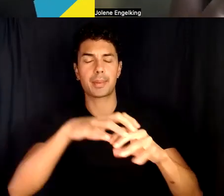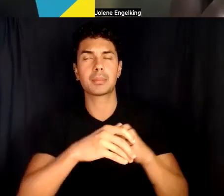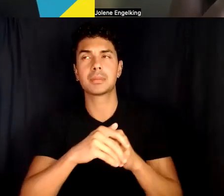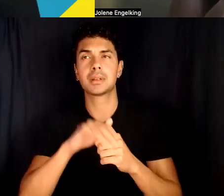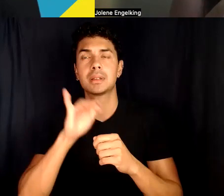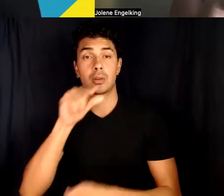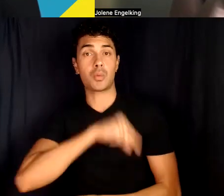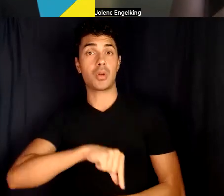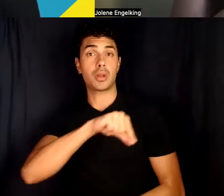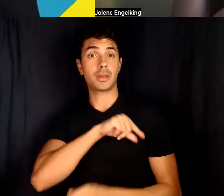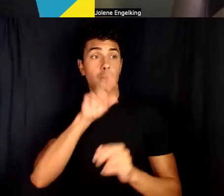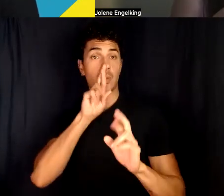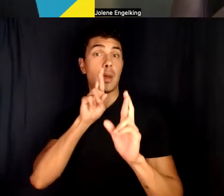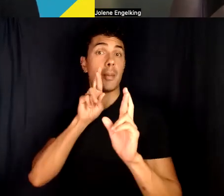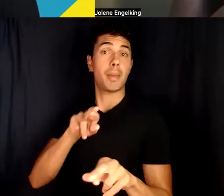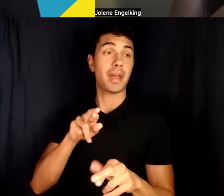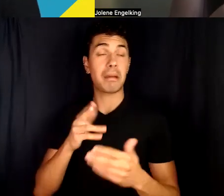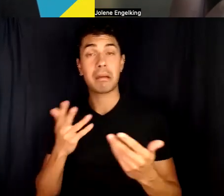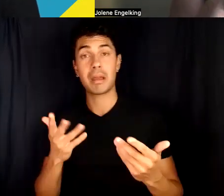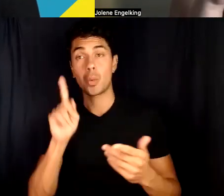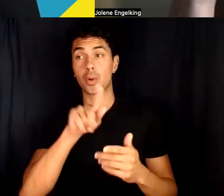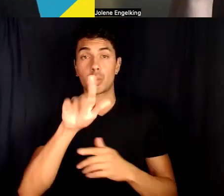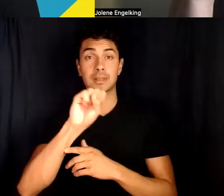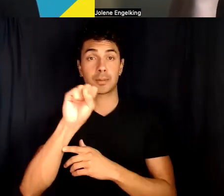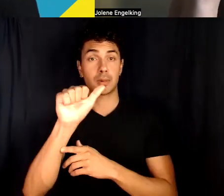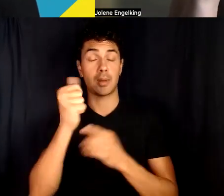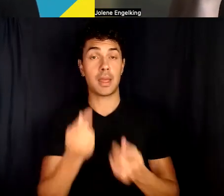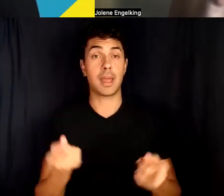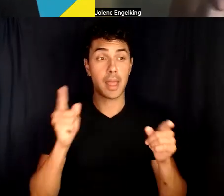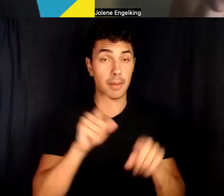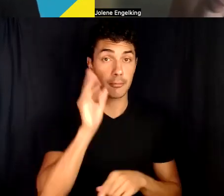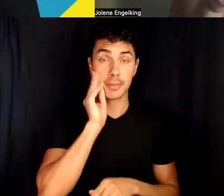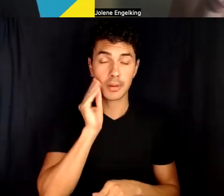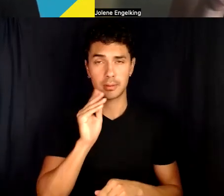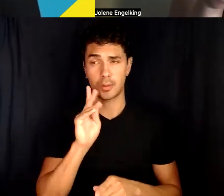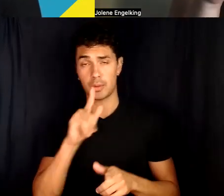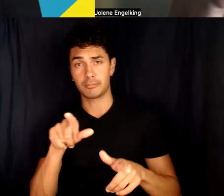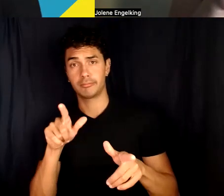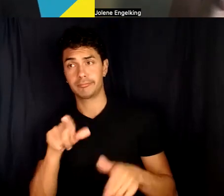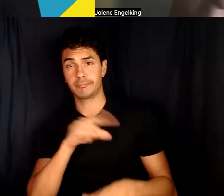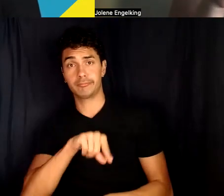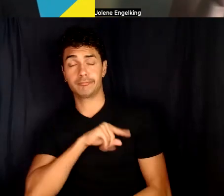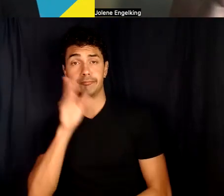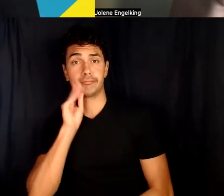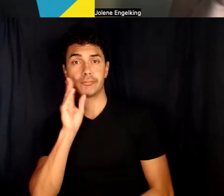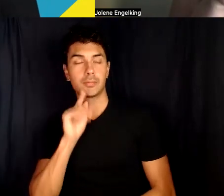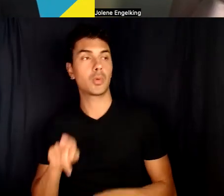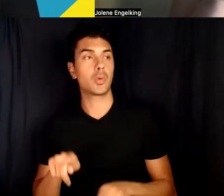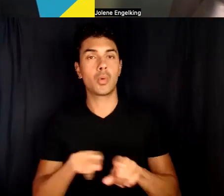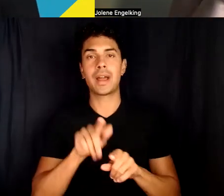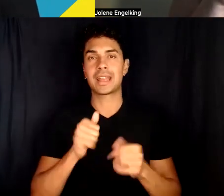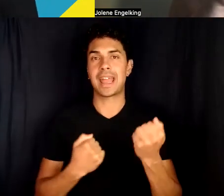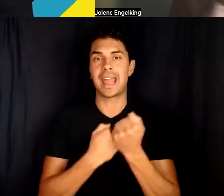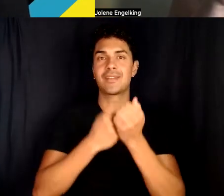going to get depending on where your assault happened, as well as even having to just navigate that as an advocate was confusing, let alone